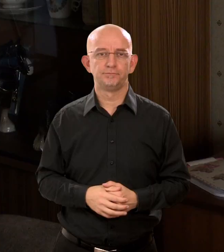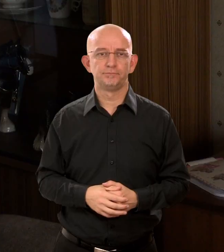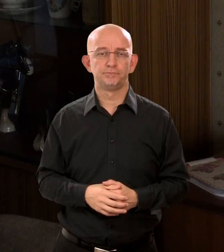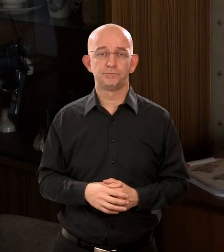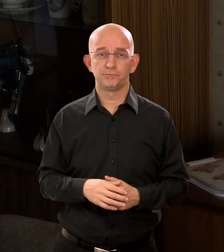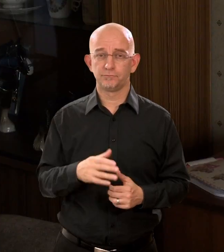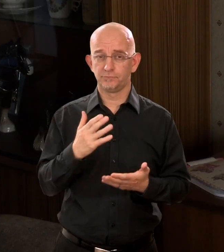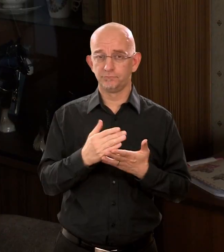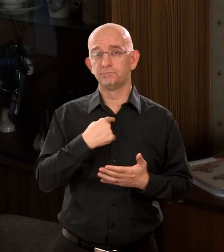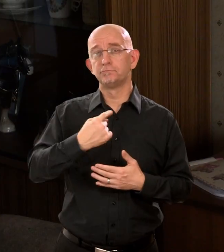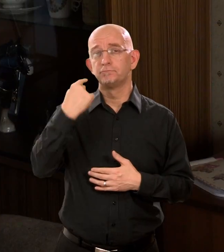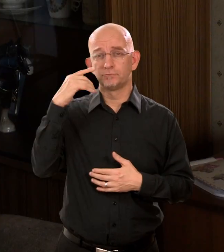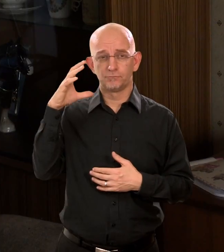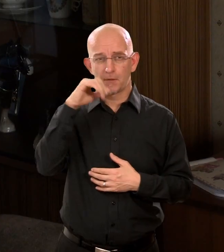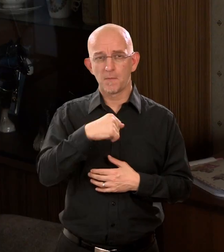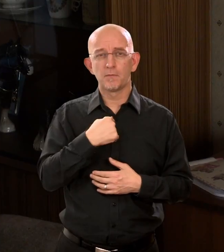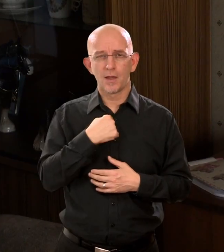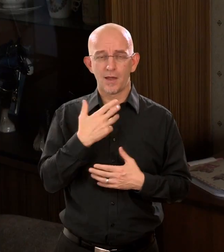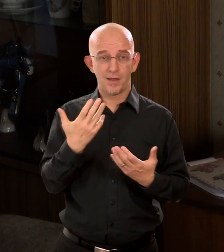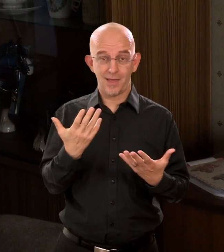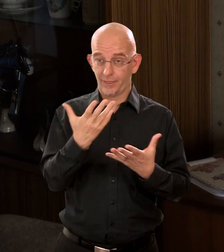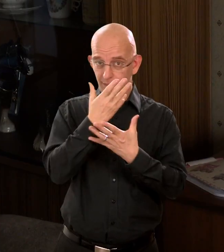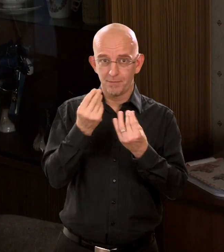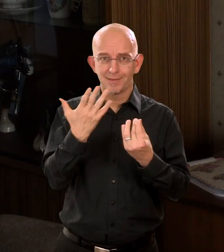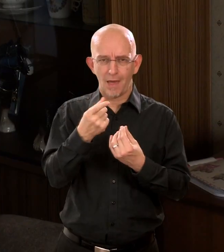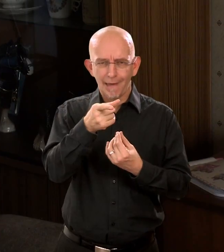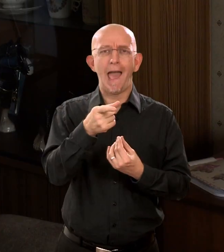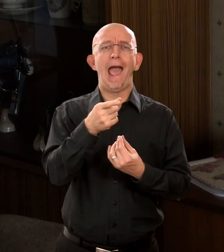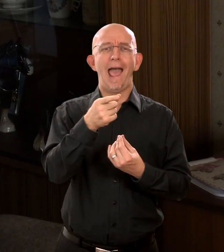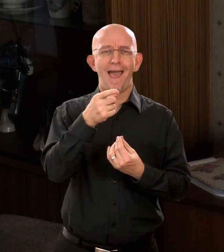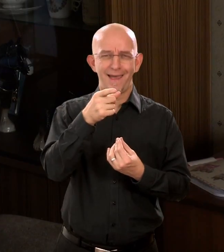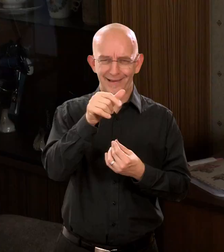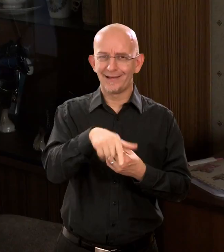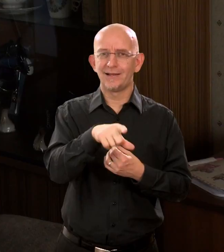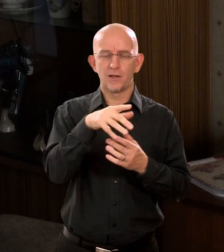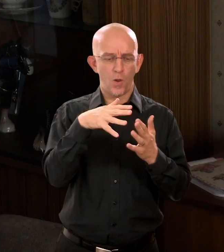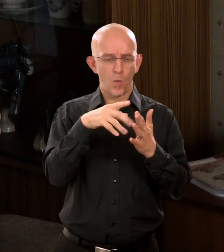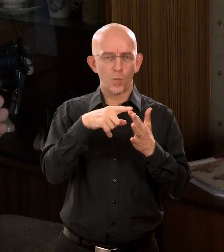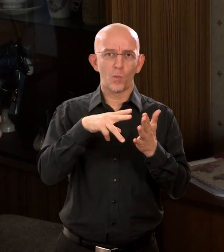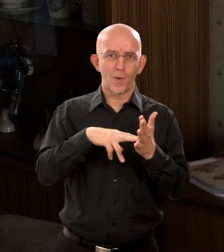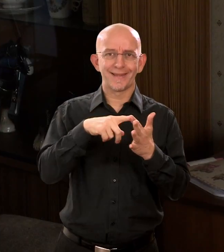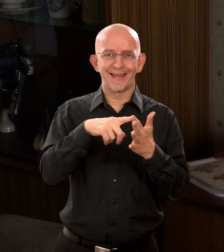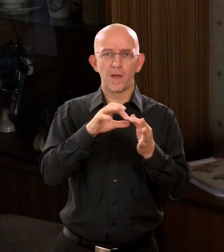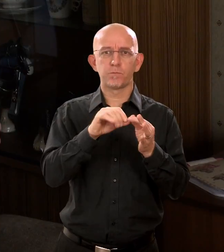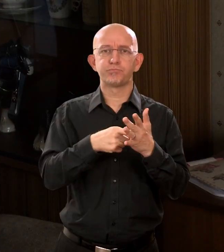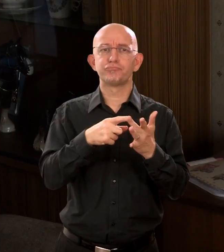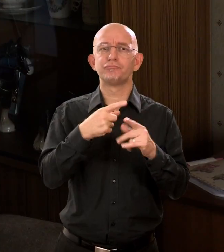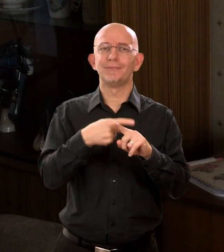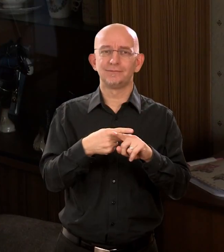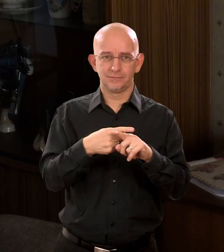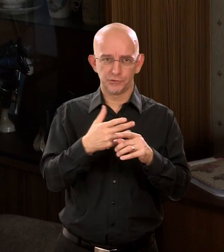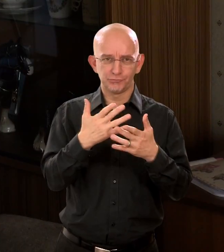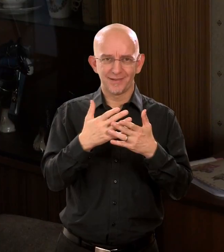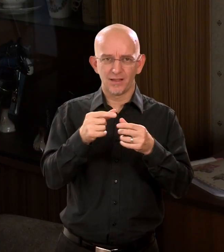completely forgotten until you mentioned it, something called weenie bricks. And they each piece slotted into